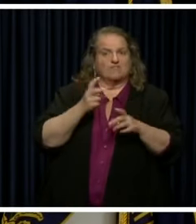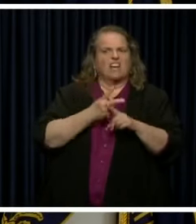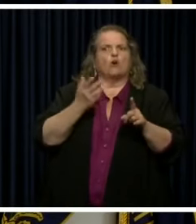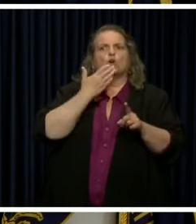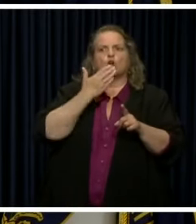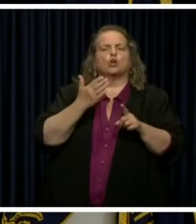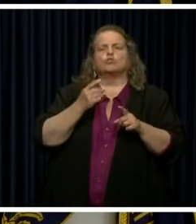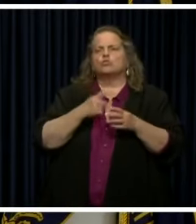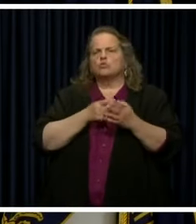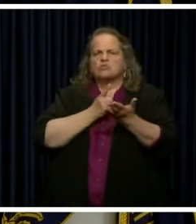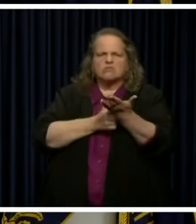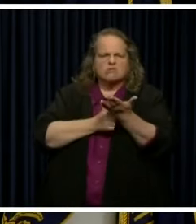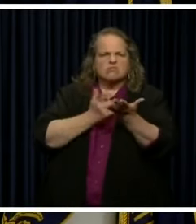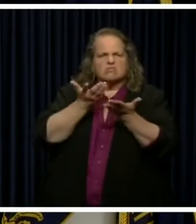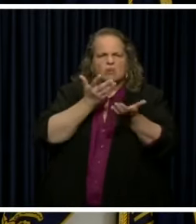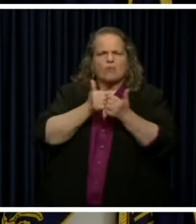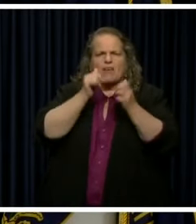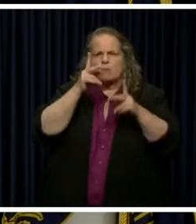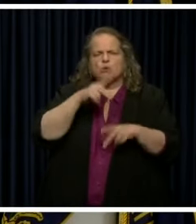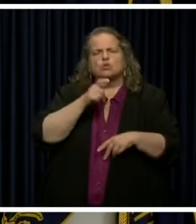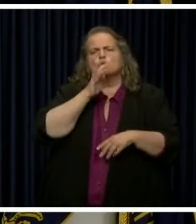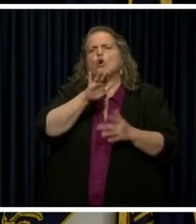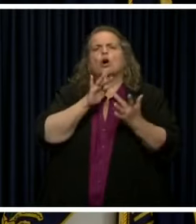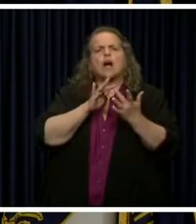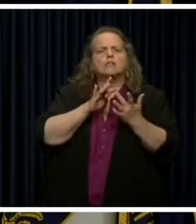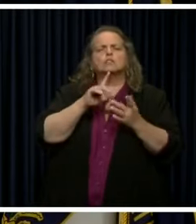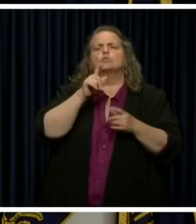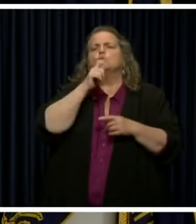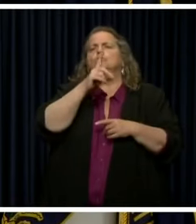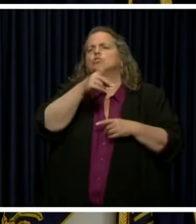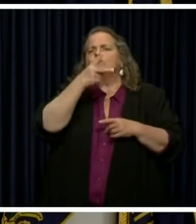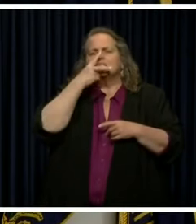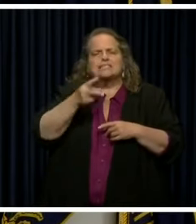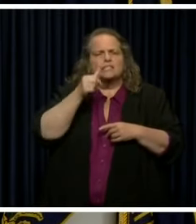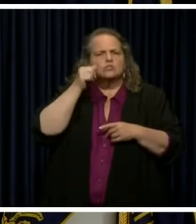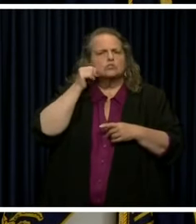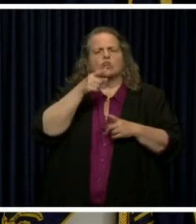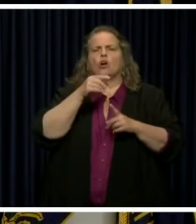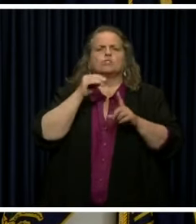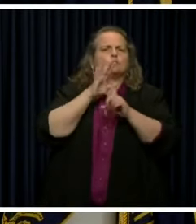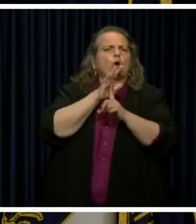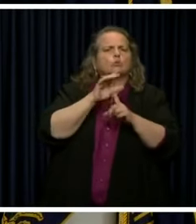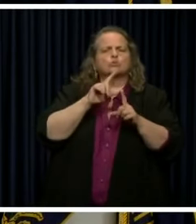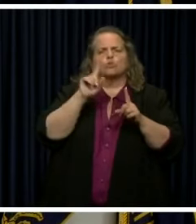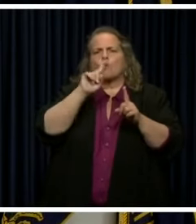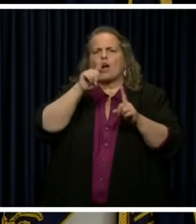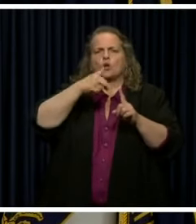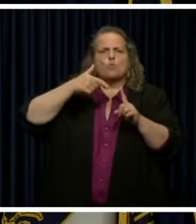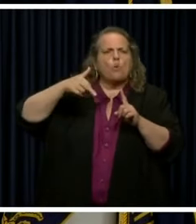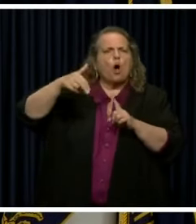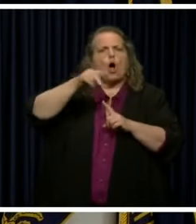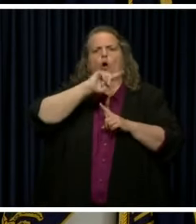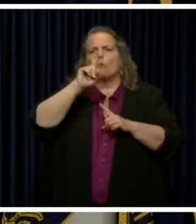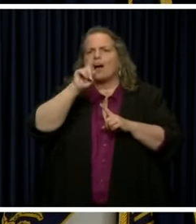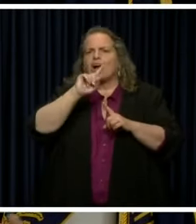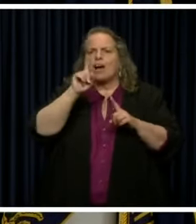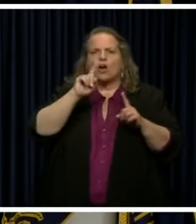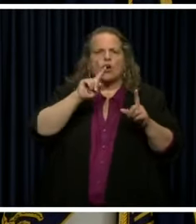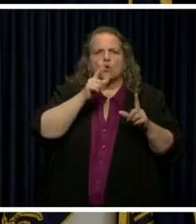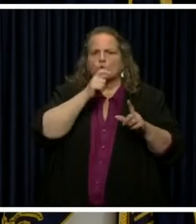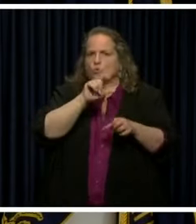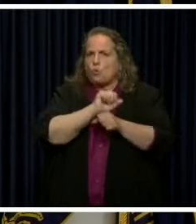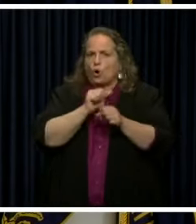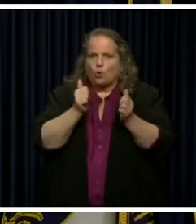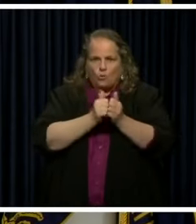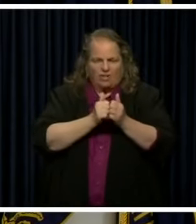about talking to the person, about who are your contacts, what are they, how much exposure have you had. And then we're going to have help to follow up with